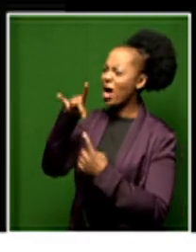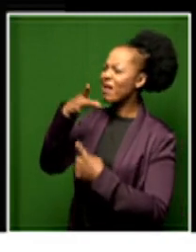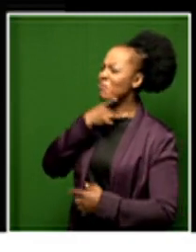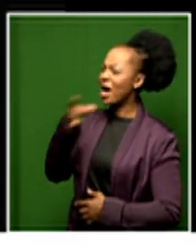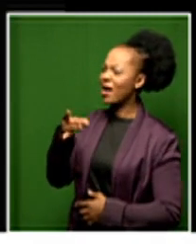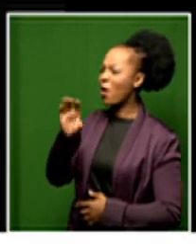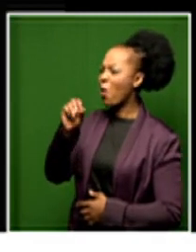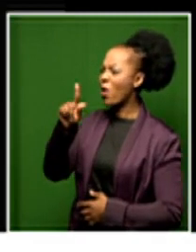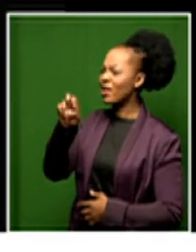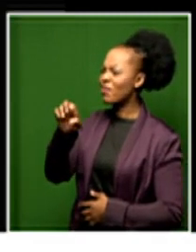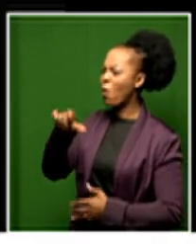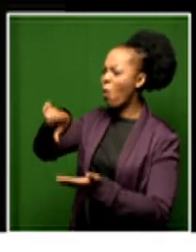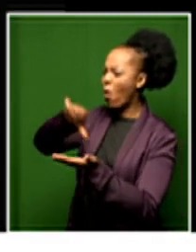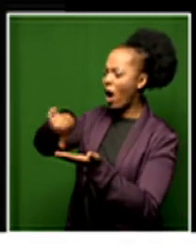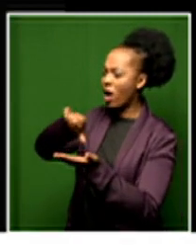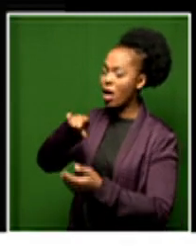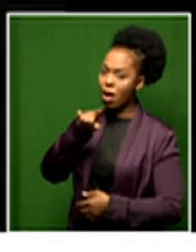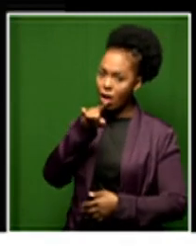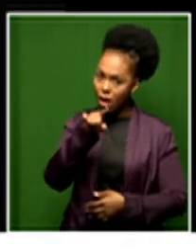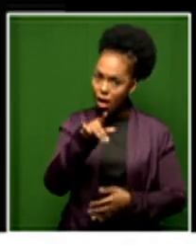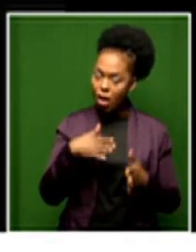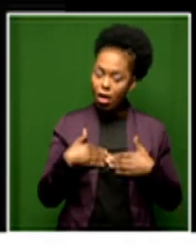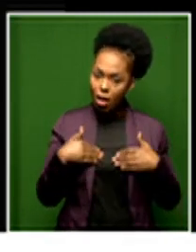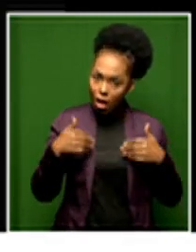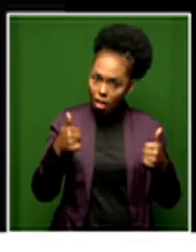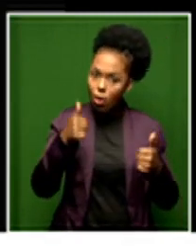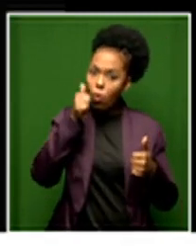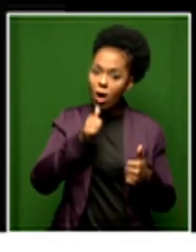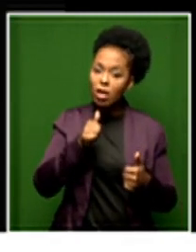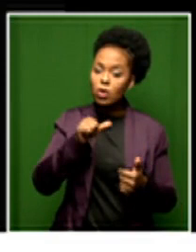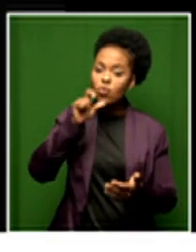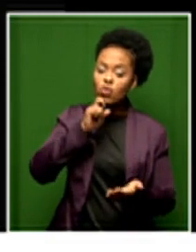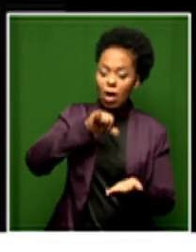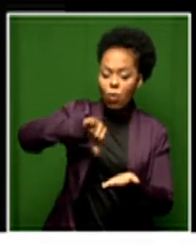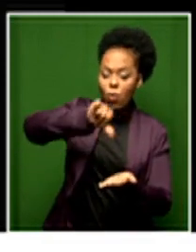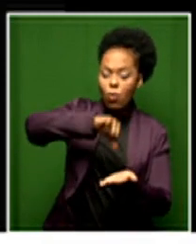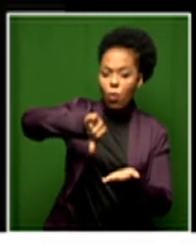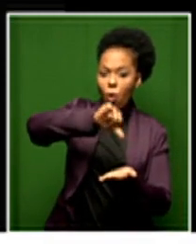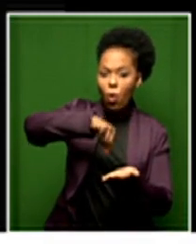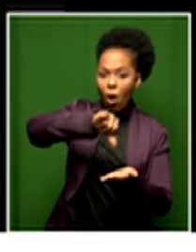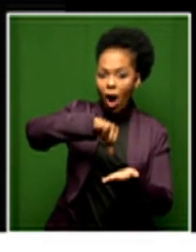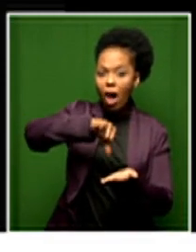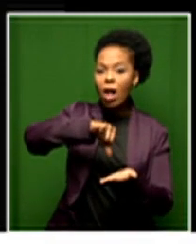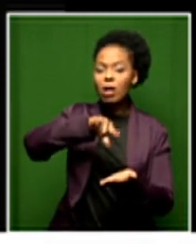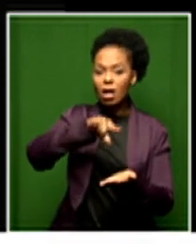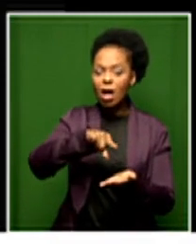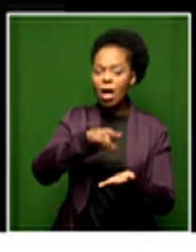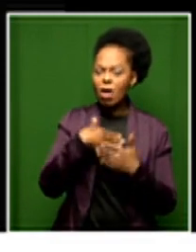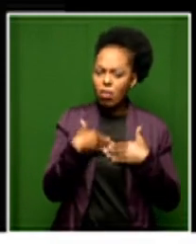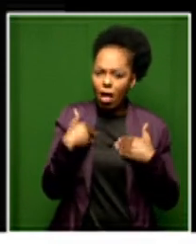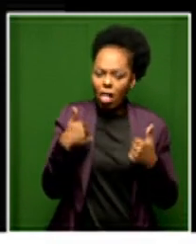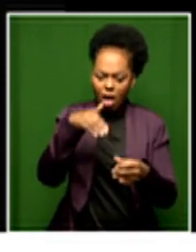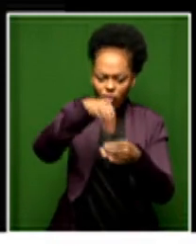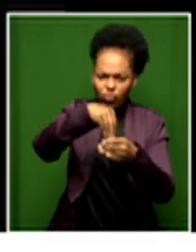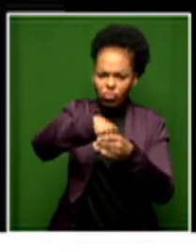Olive oil is the healthier option when you are using oil. It's more healthier. It contains more